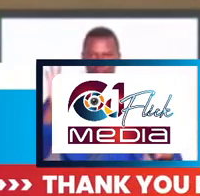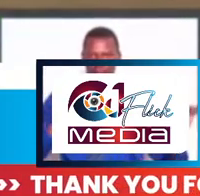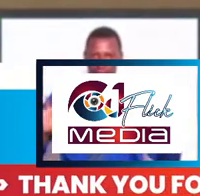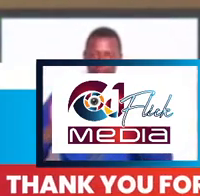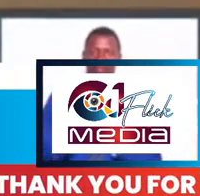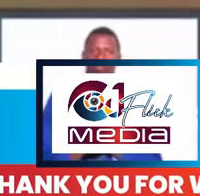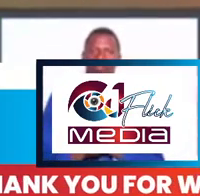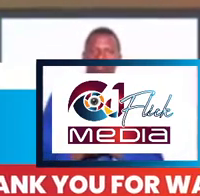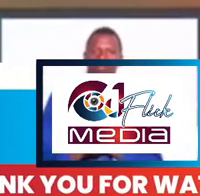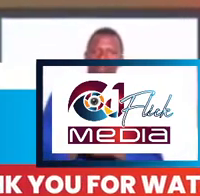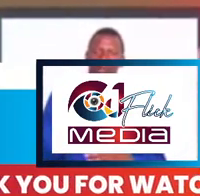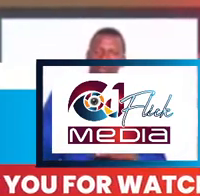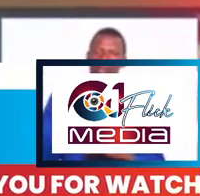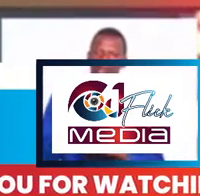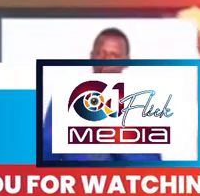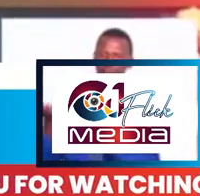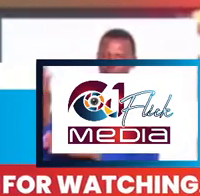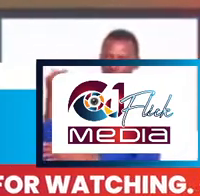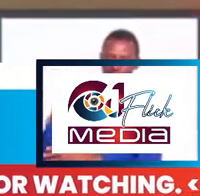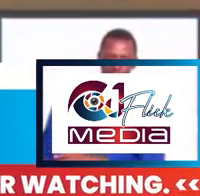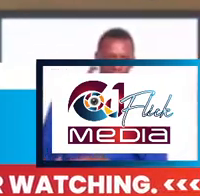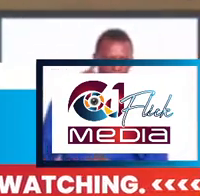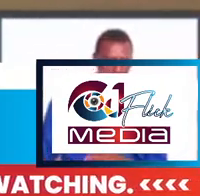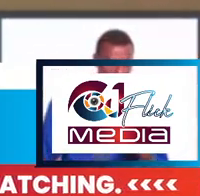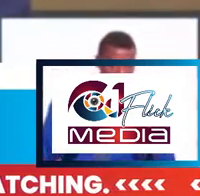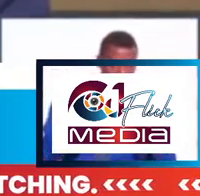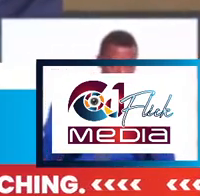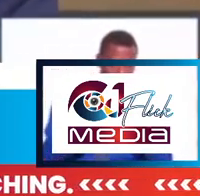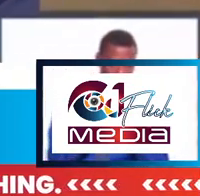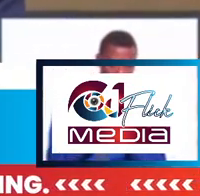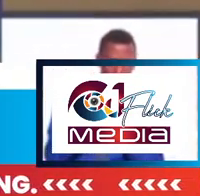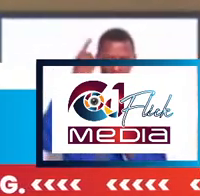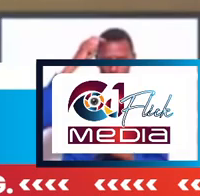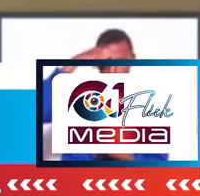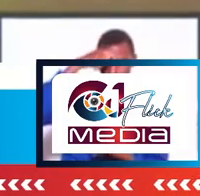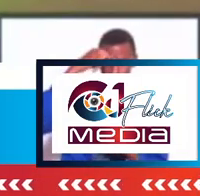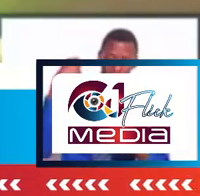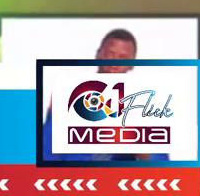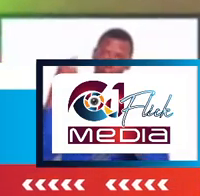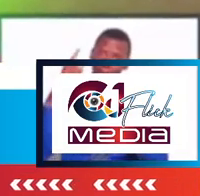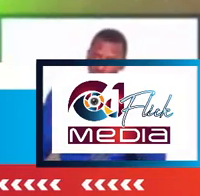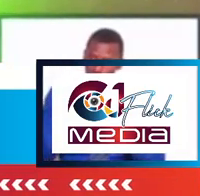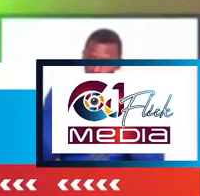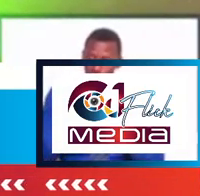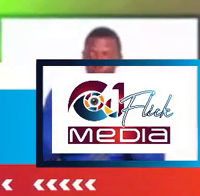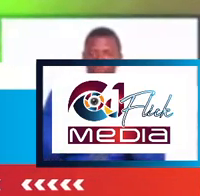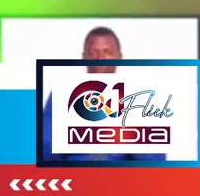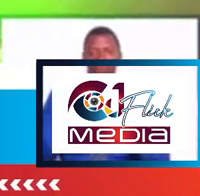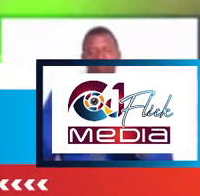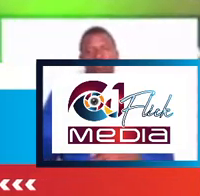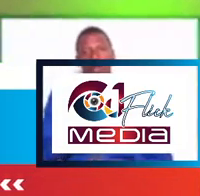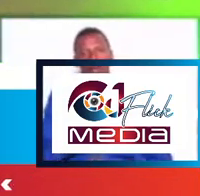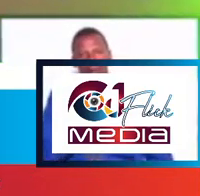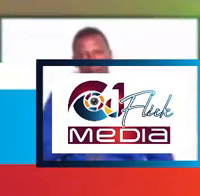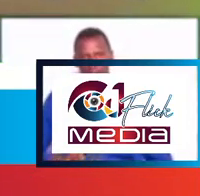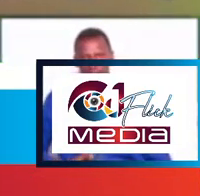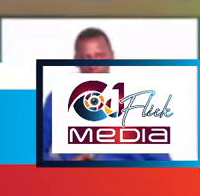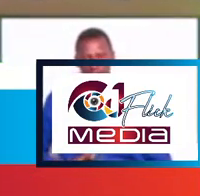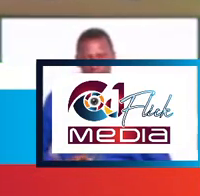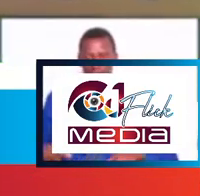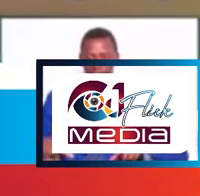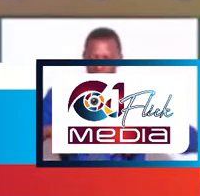As I said previously, you have to pray for wisdom. And number 2, religious